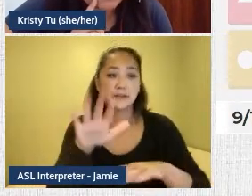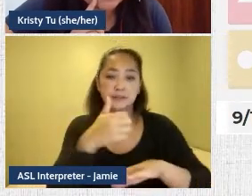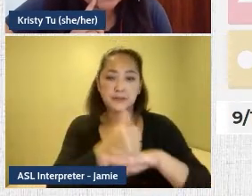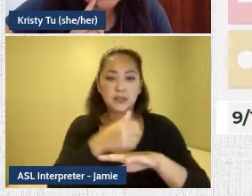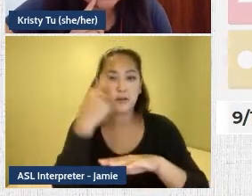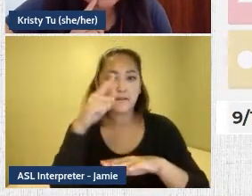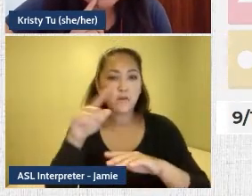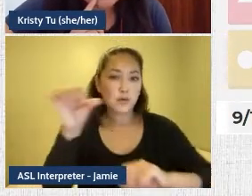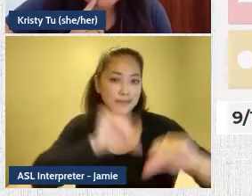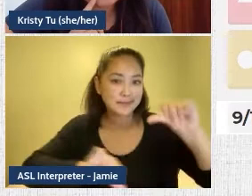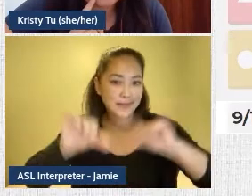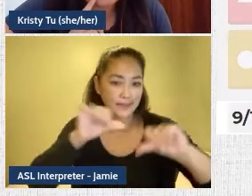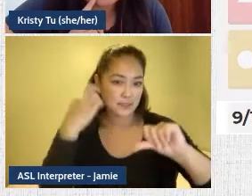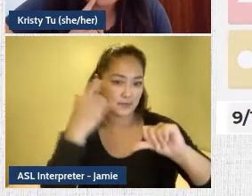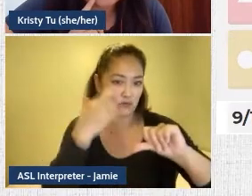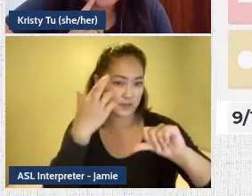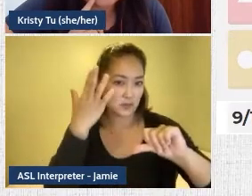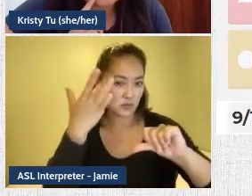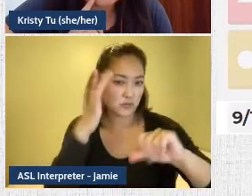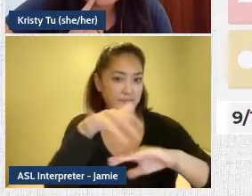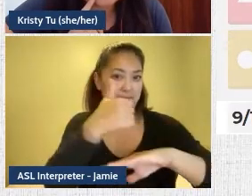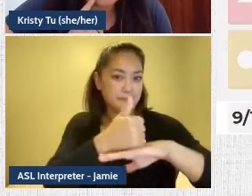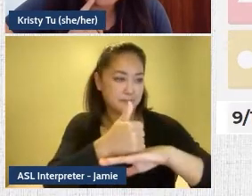scientific purposes. It was